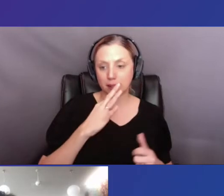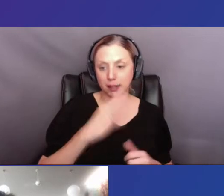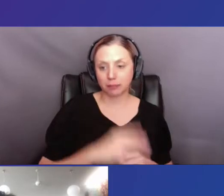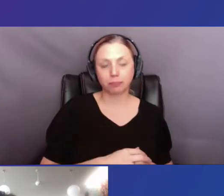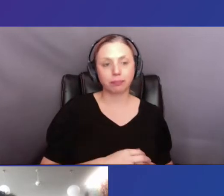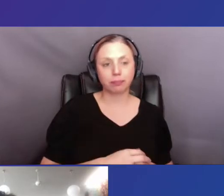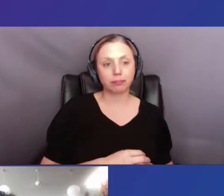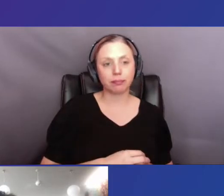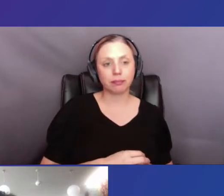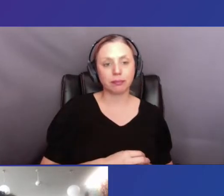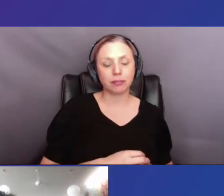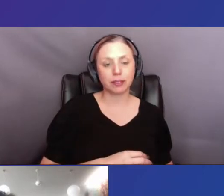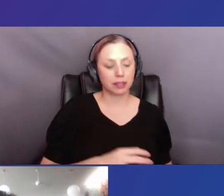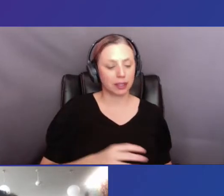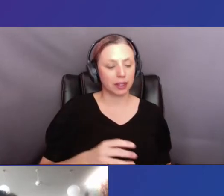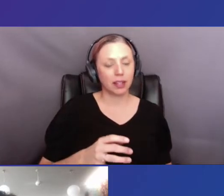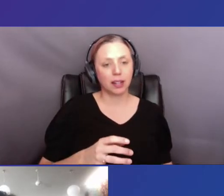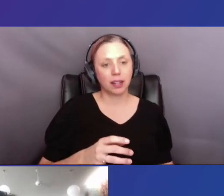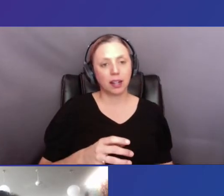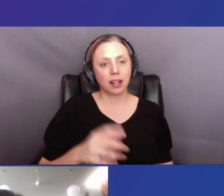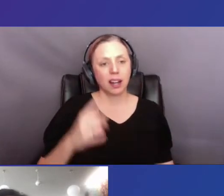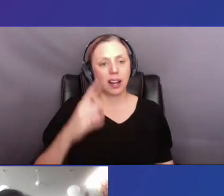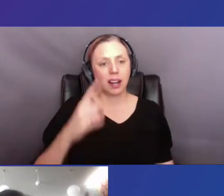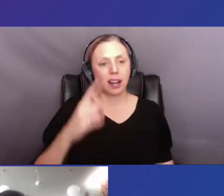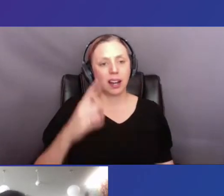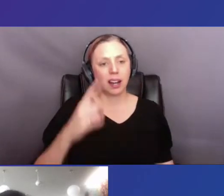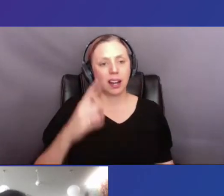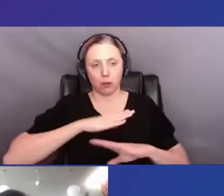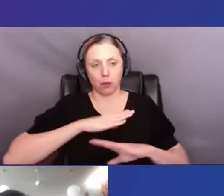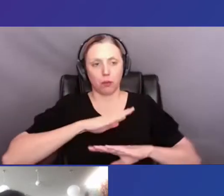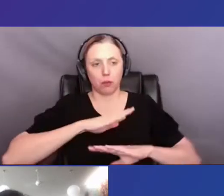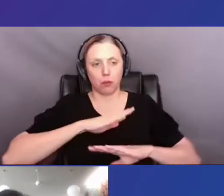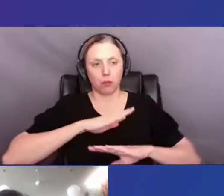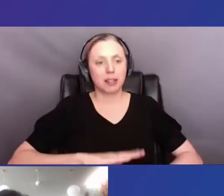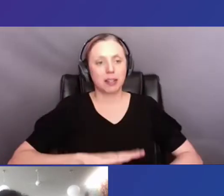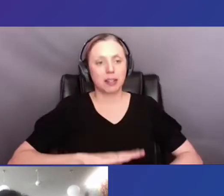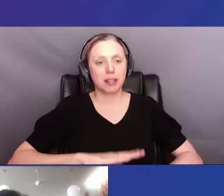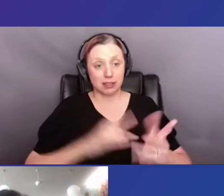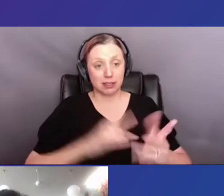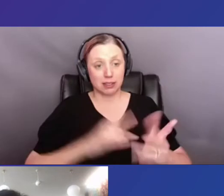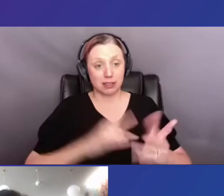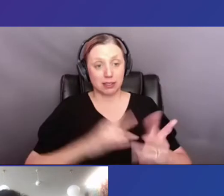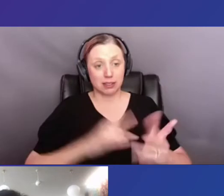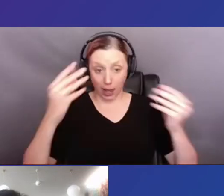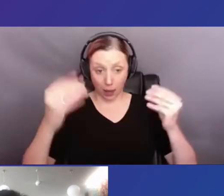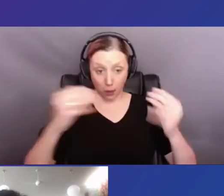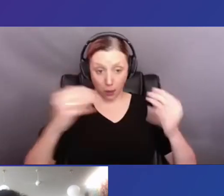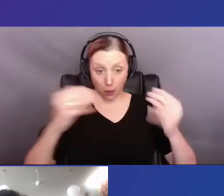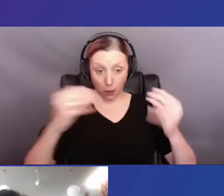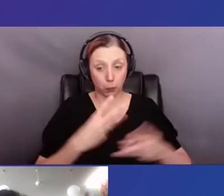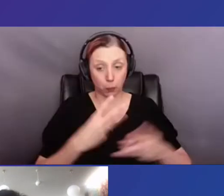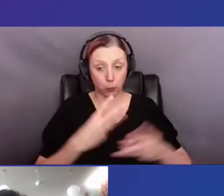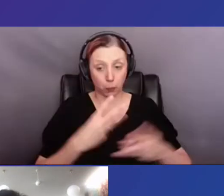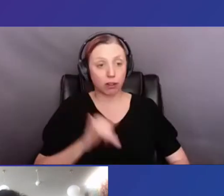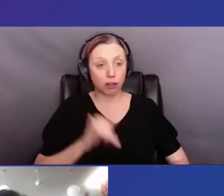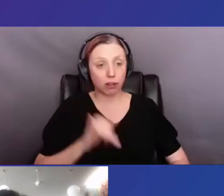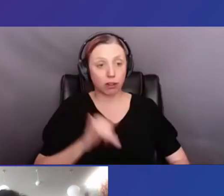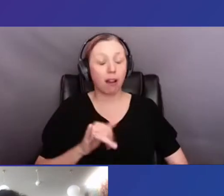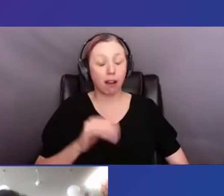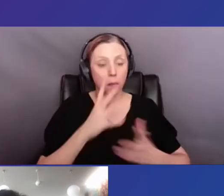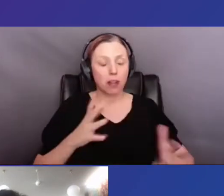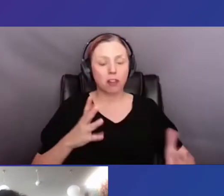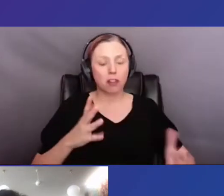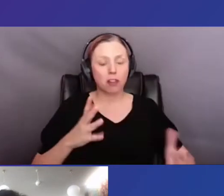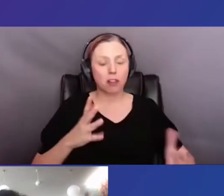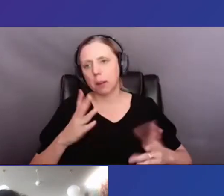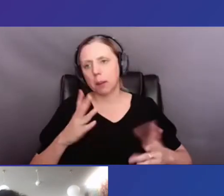must feel relieving to some people out there hearing this, who might feel like, oh, it's not